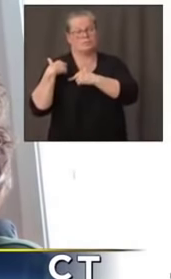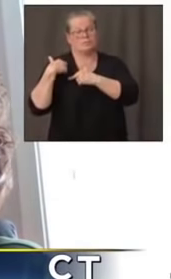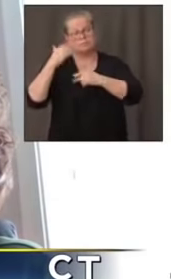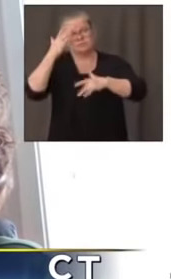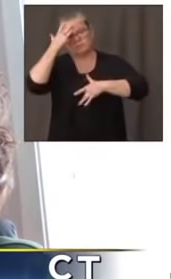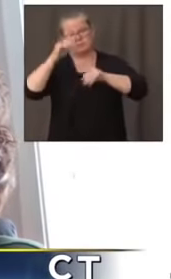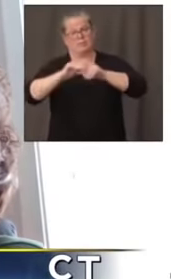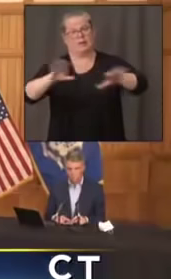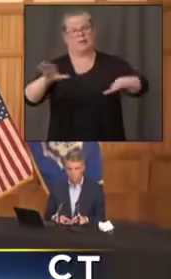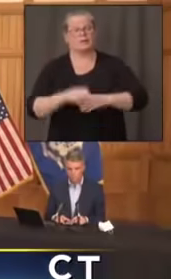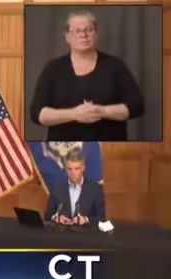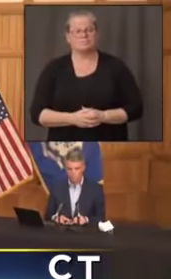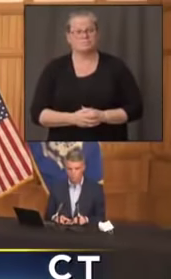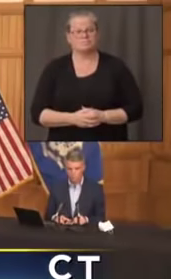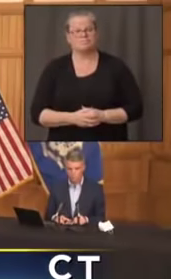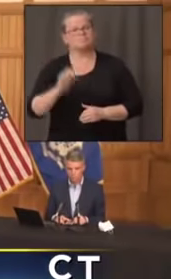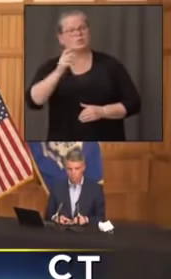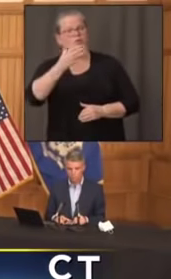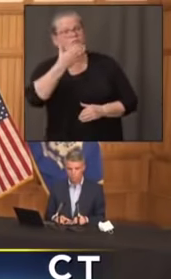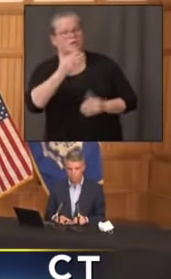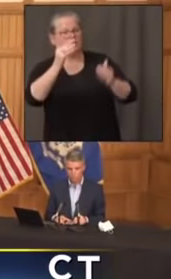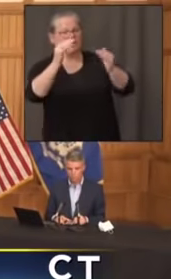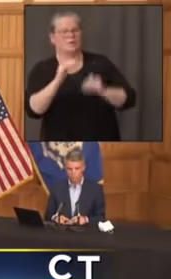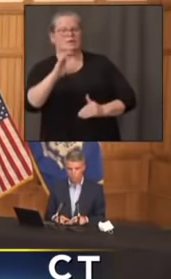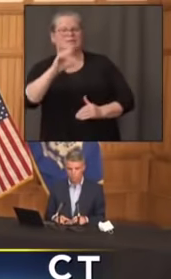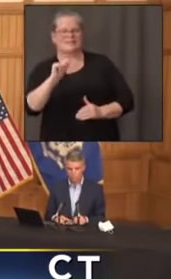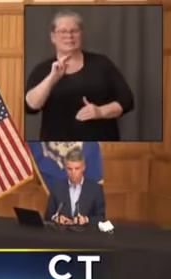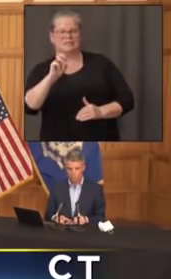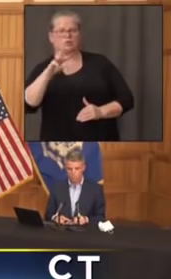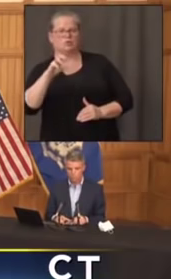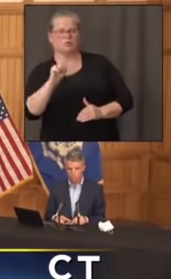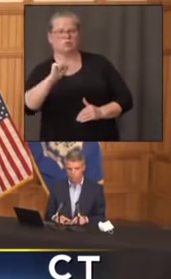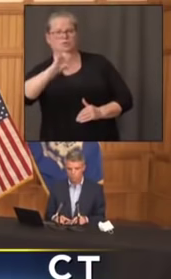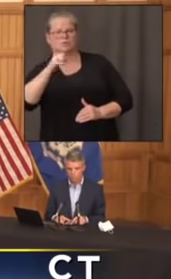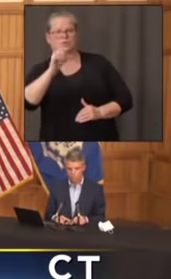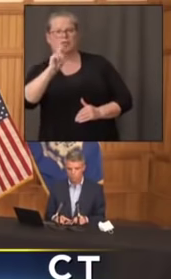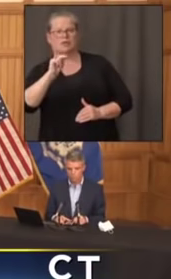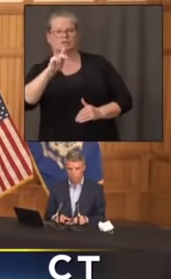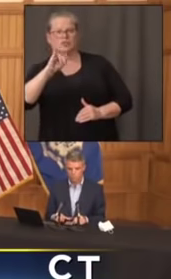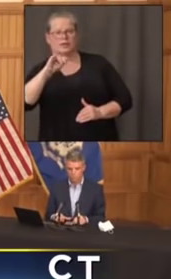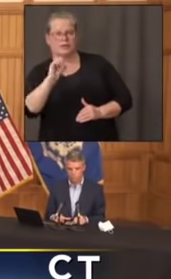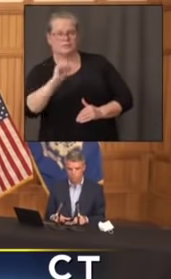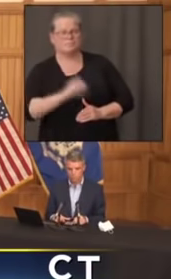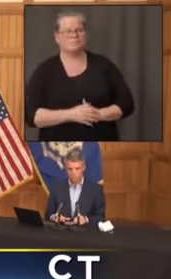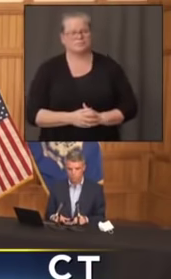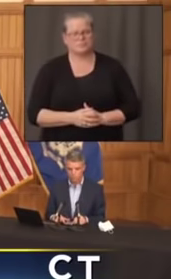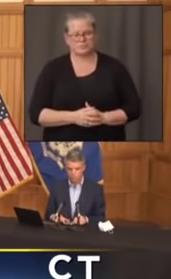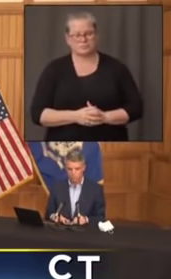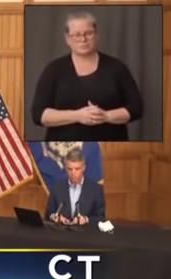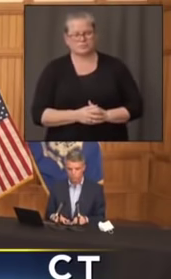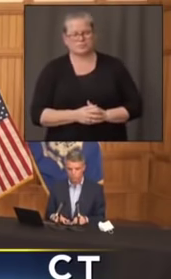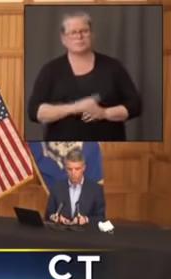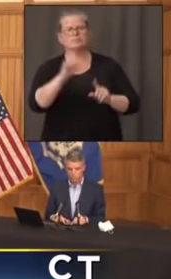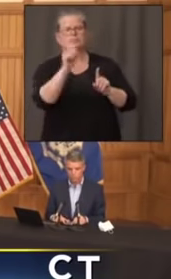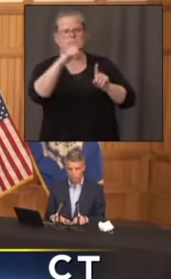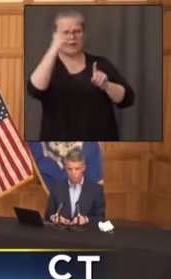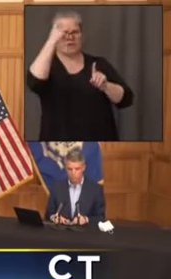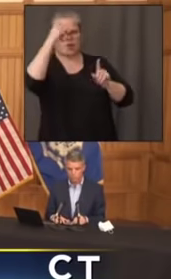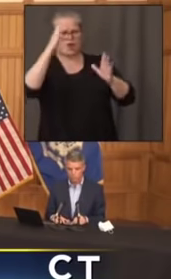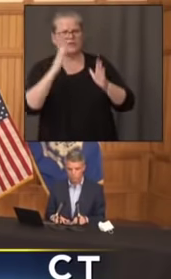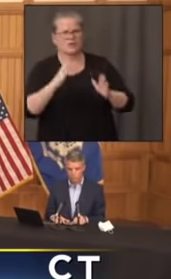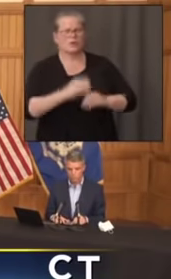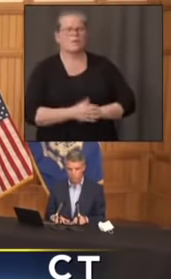Okay, thank you very much. CT News Junkie. Thanks, Max. This question is for the governor. Early